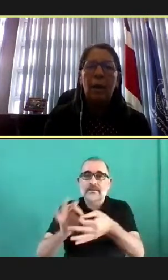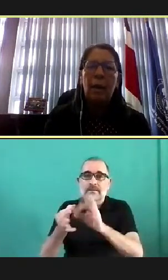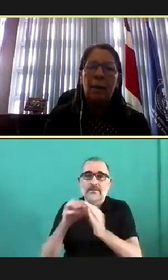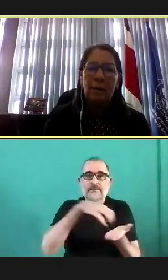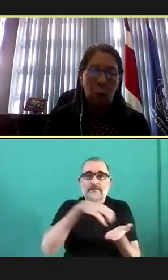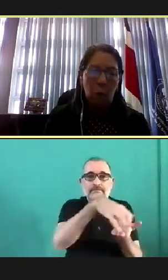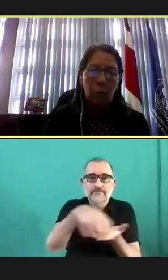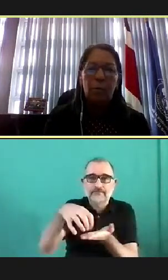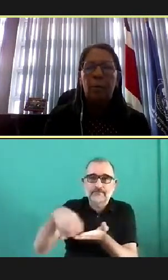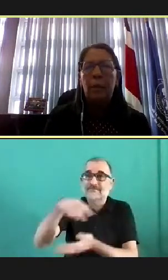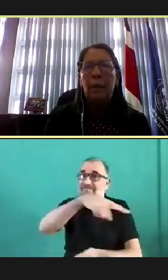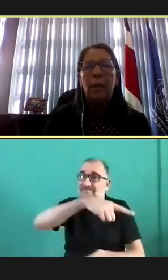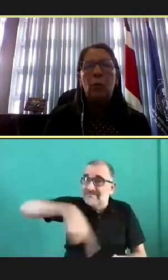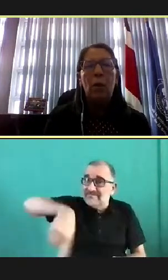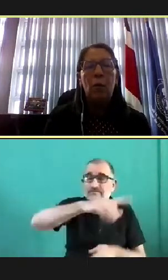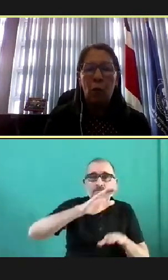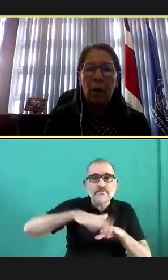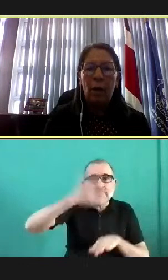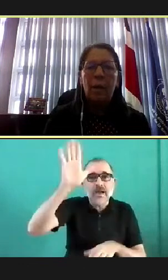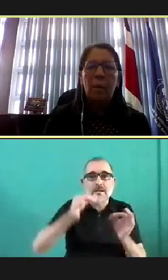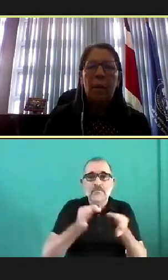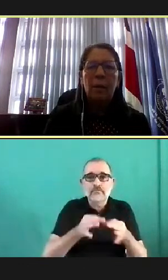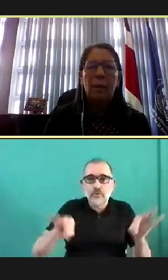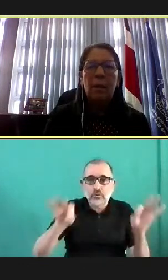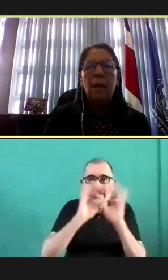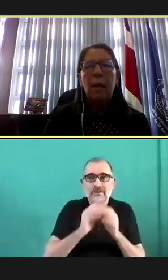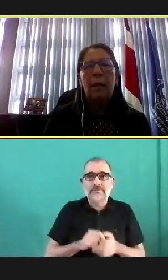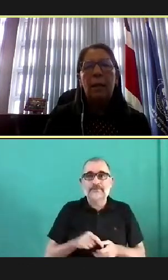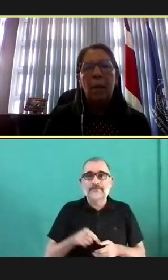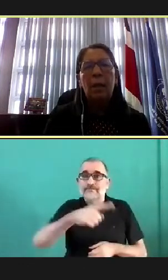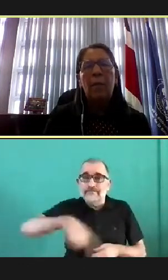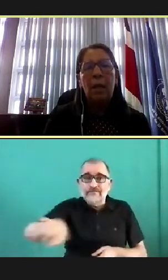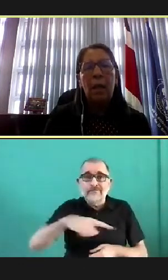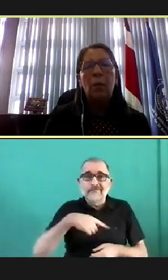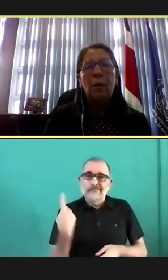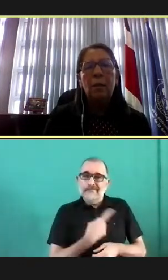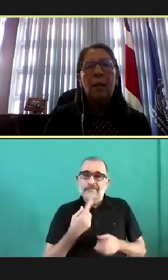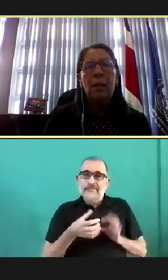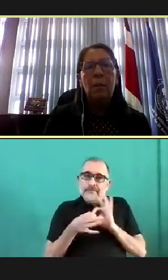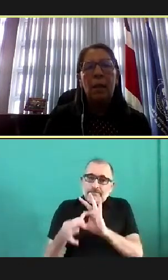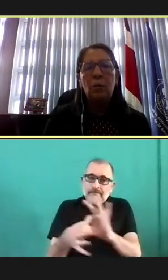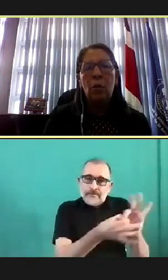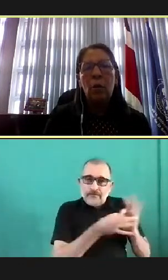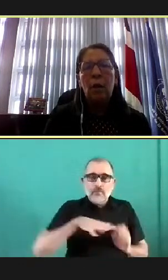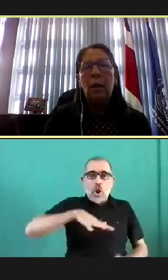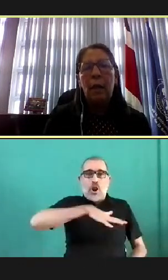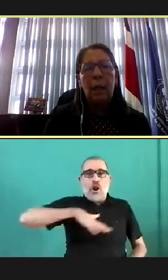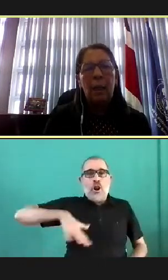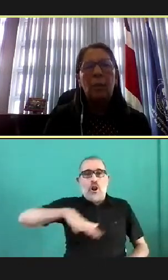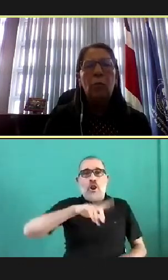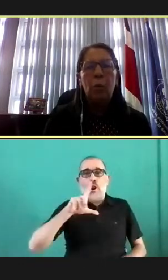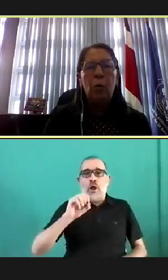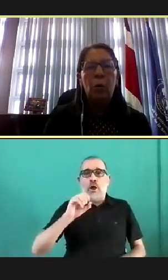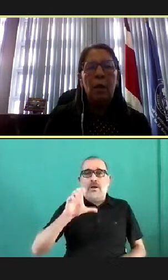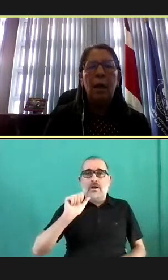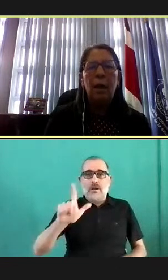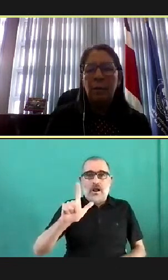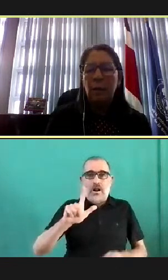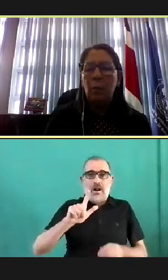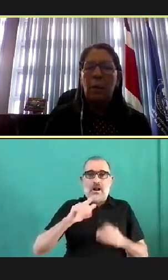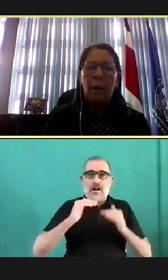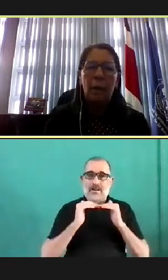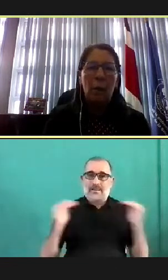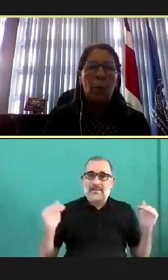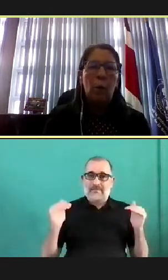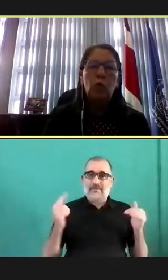stakeholders who work at the local levels that have provided health care resources, but